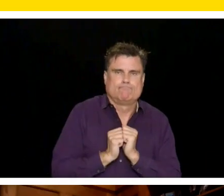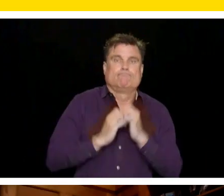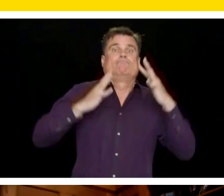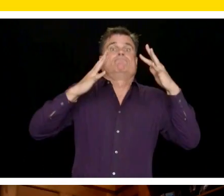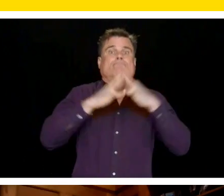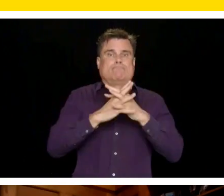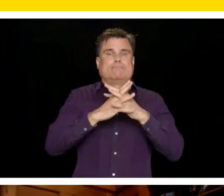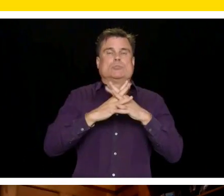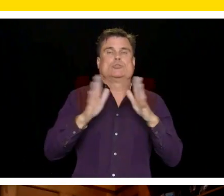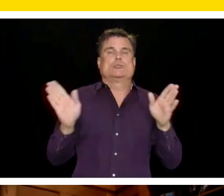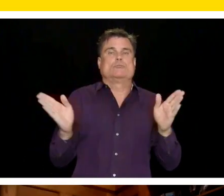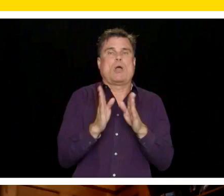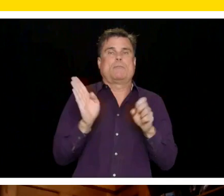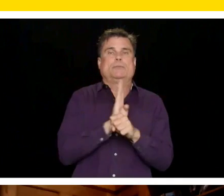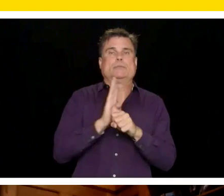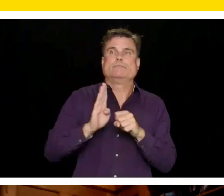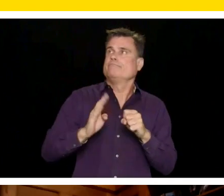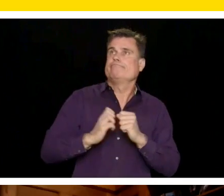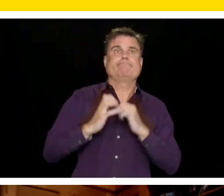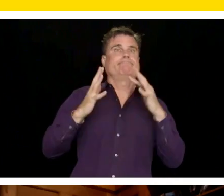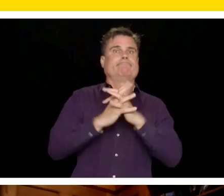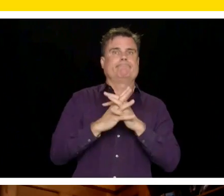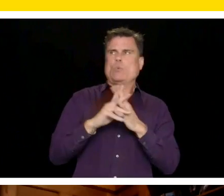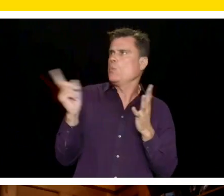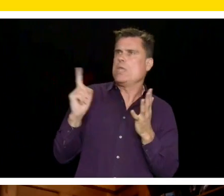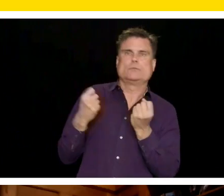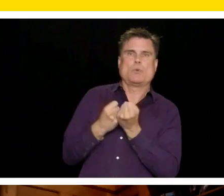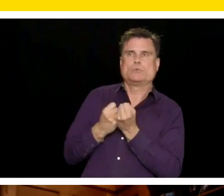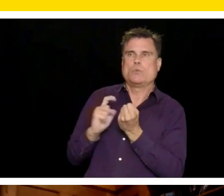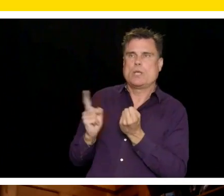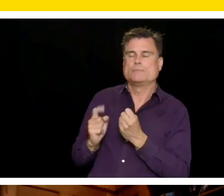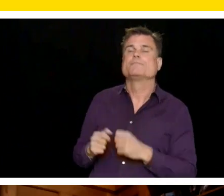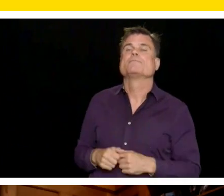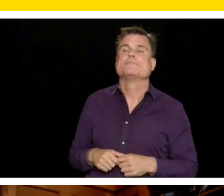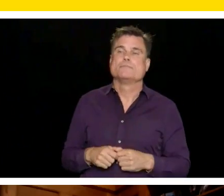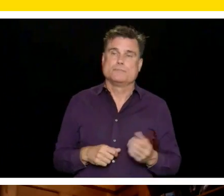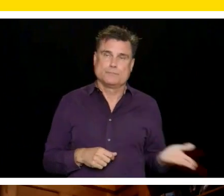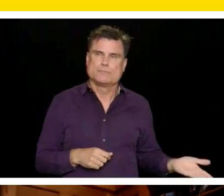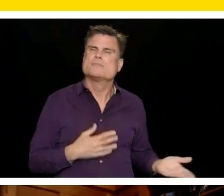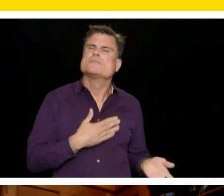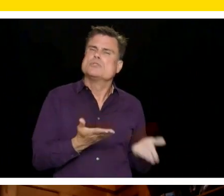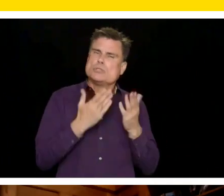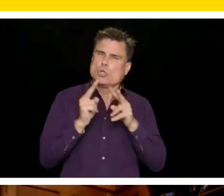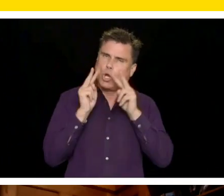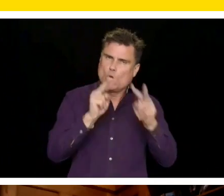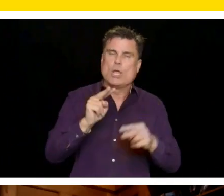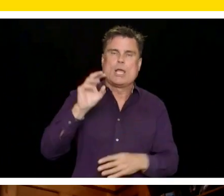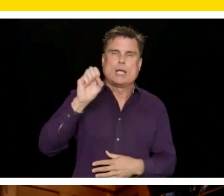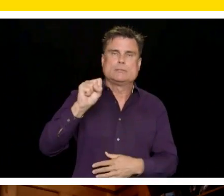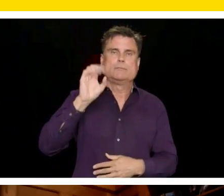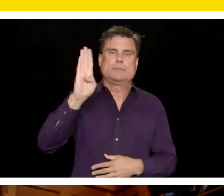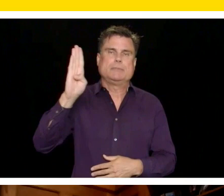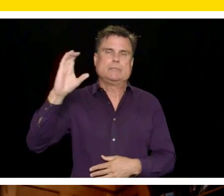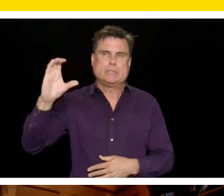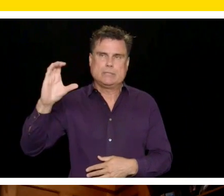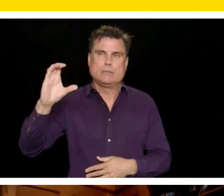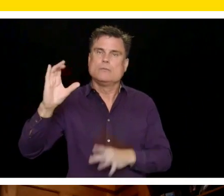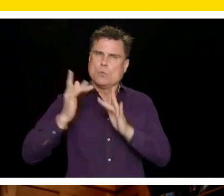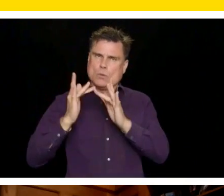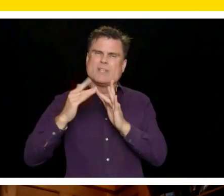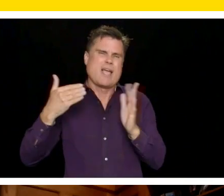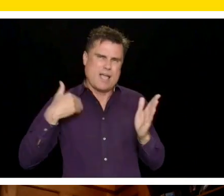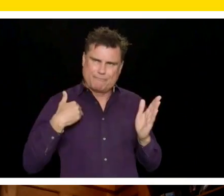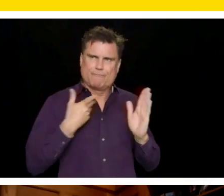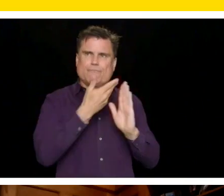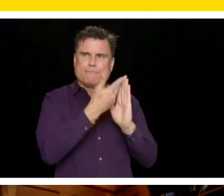Business BC website and our COVID support website, both for helping you get started as a business. believe it or not,